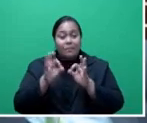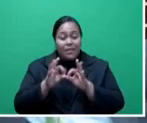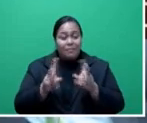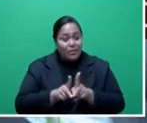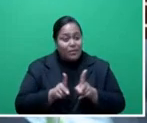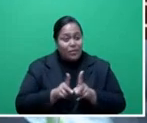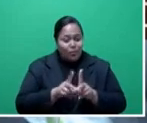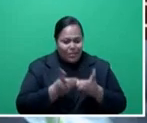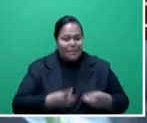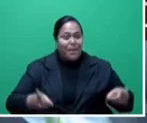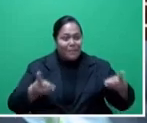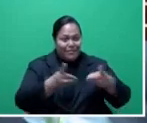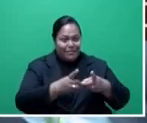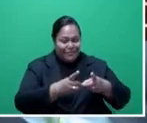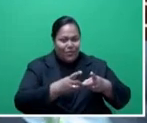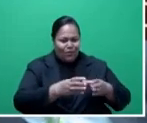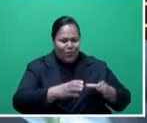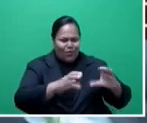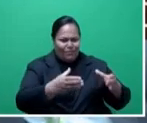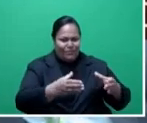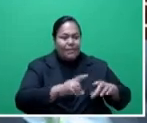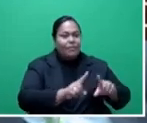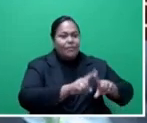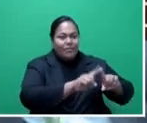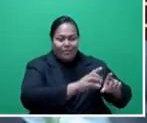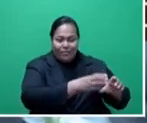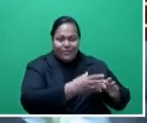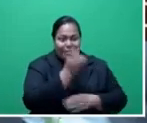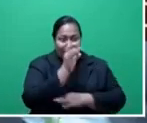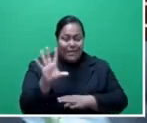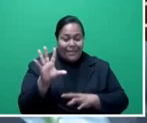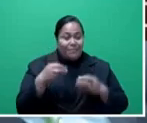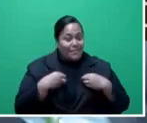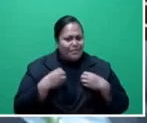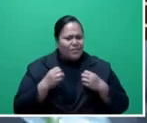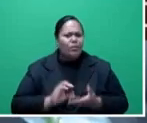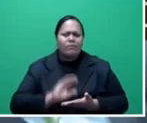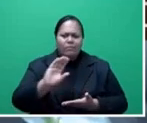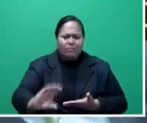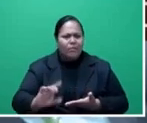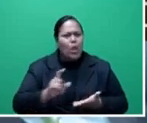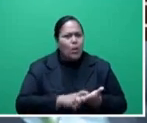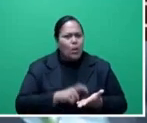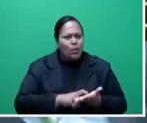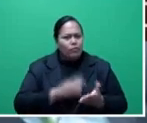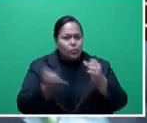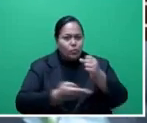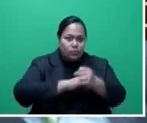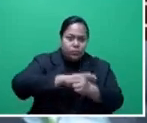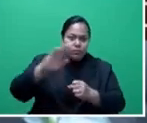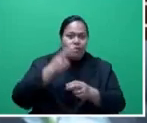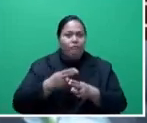of Cooperatives, has actually provided those to support to sugarcane farmers, unlike what he just said, who've actually